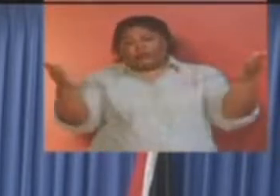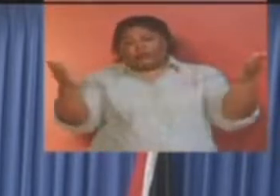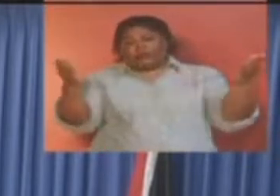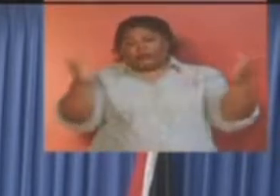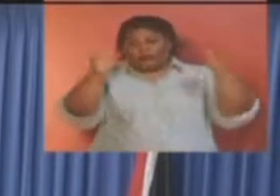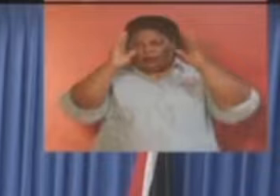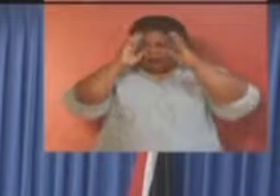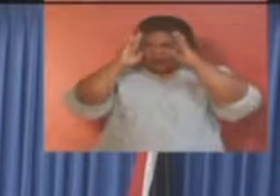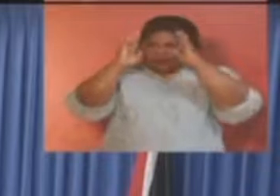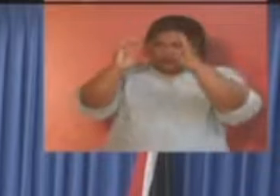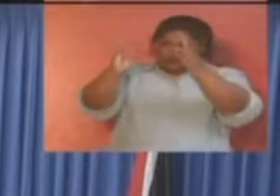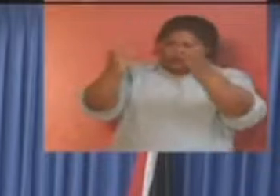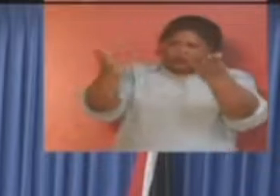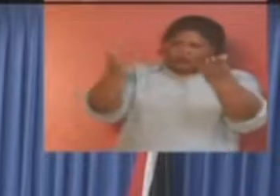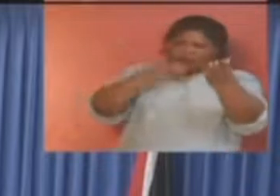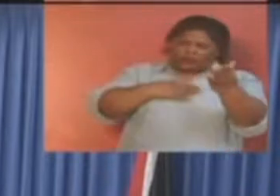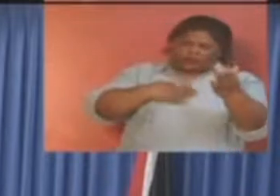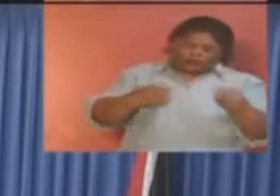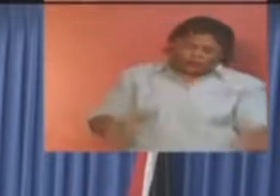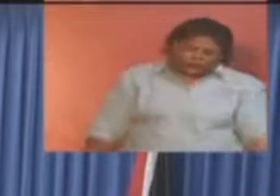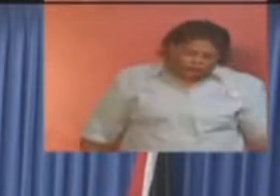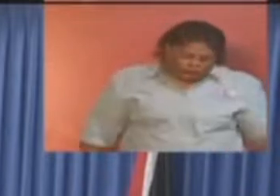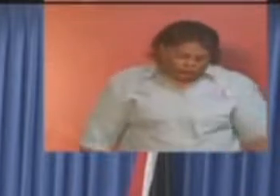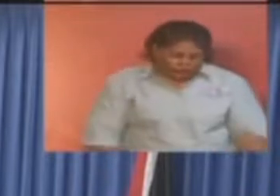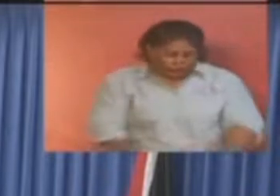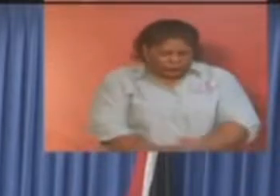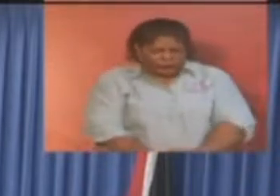Dr. Hines, you have the floor.